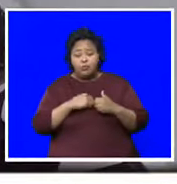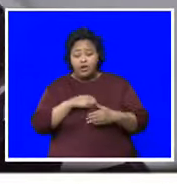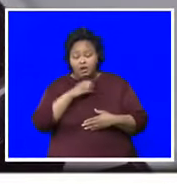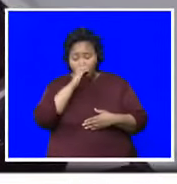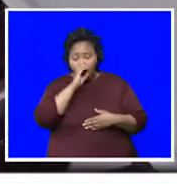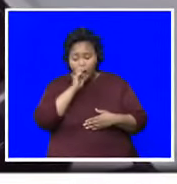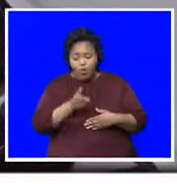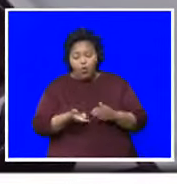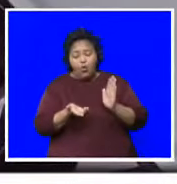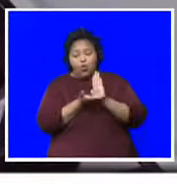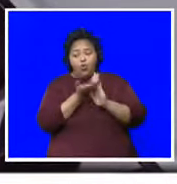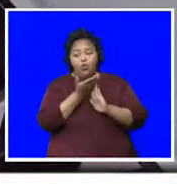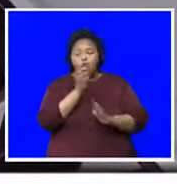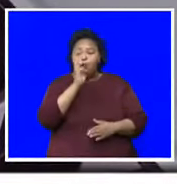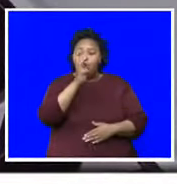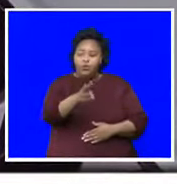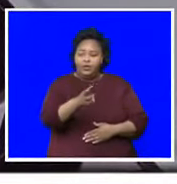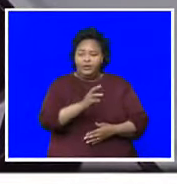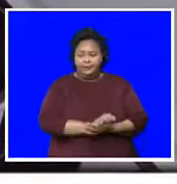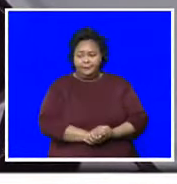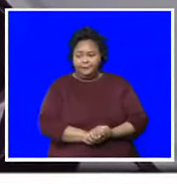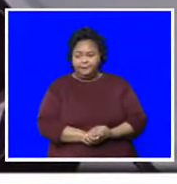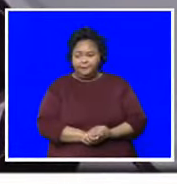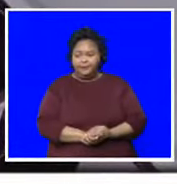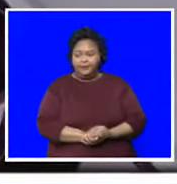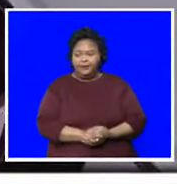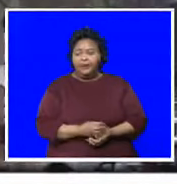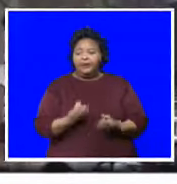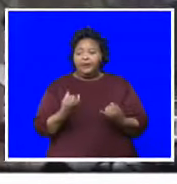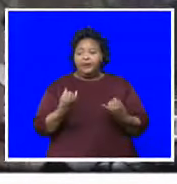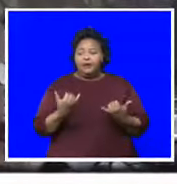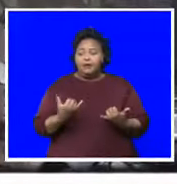mean the price of petrol will go up to